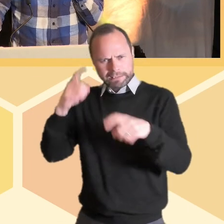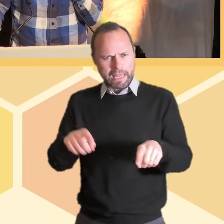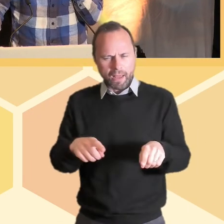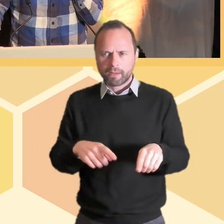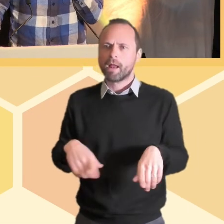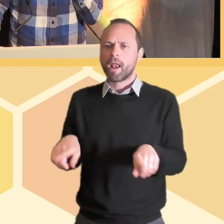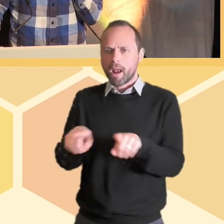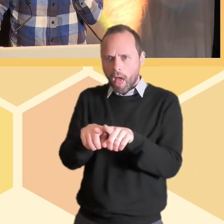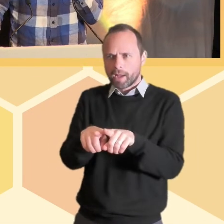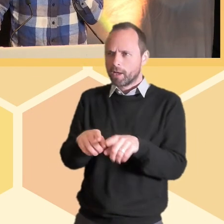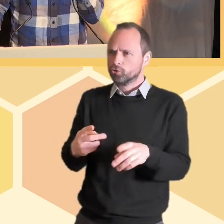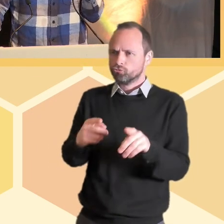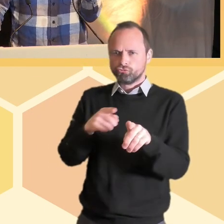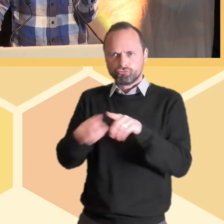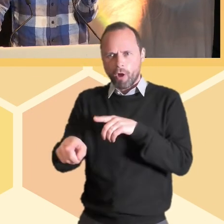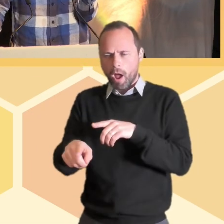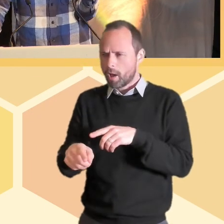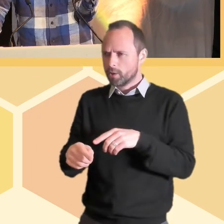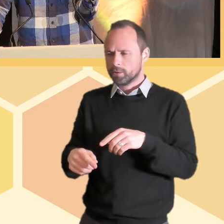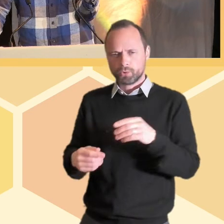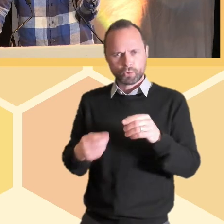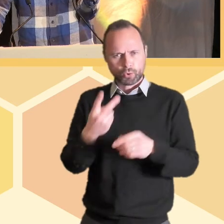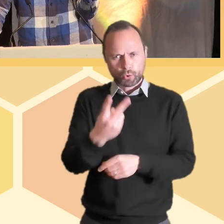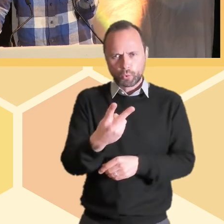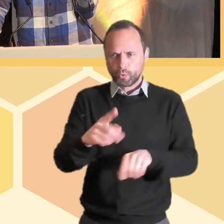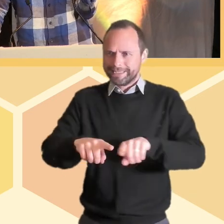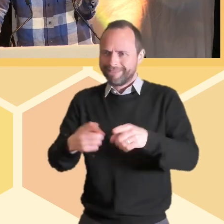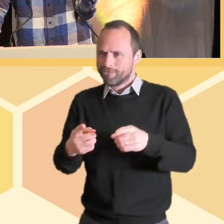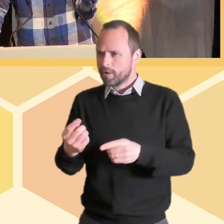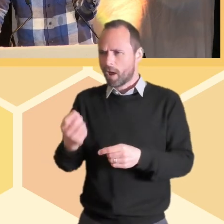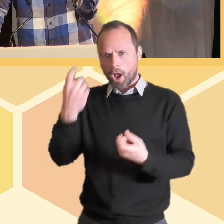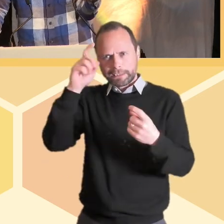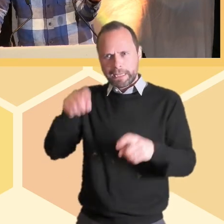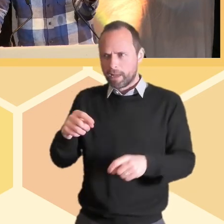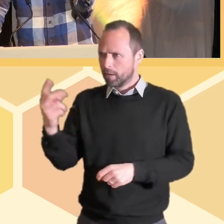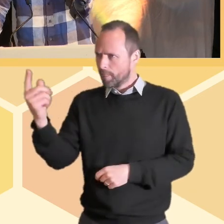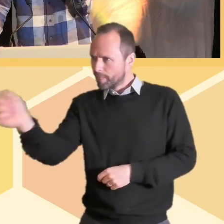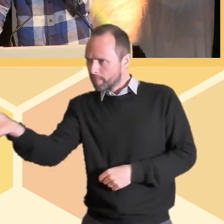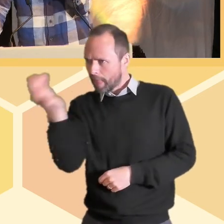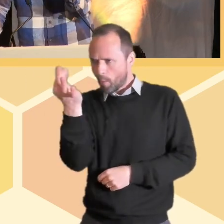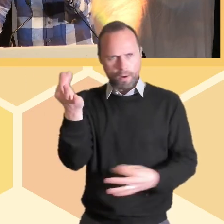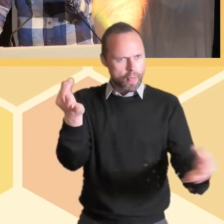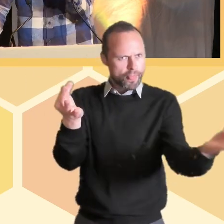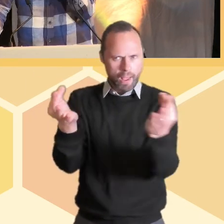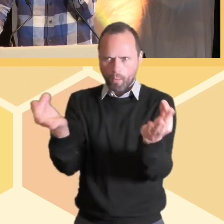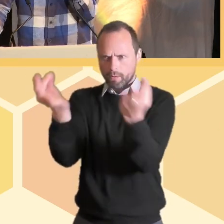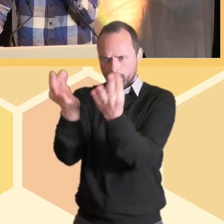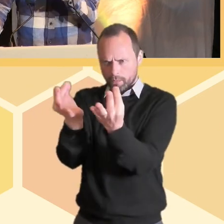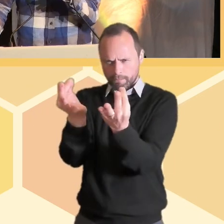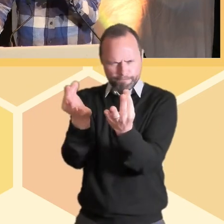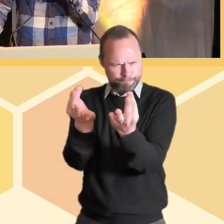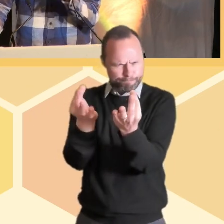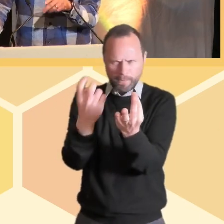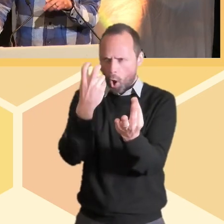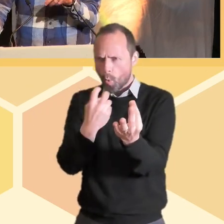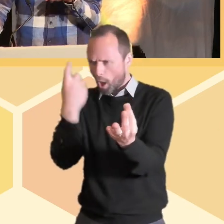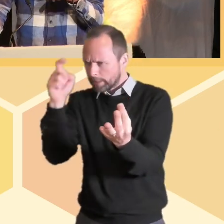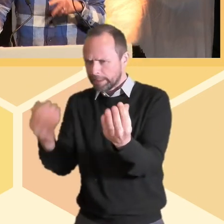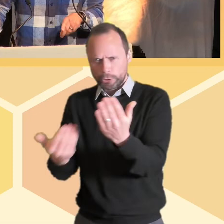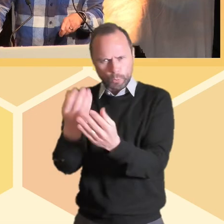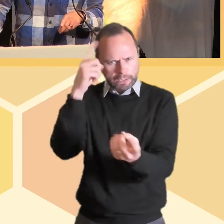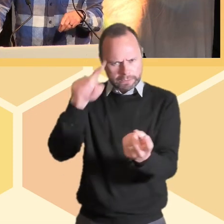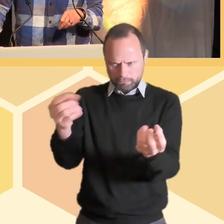my room that you can then stick your thumb up and see brand new relationships and connections that no one has